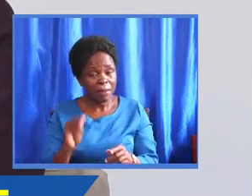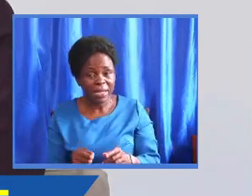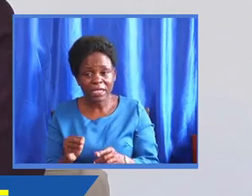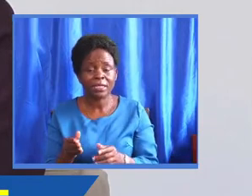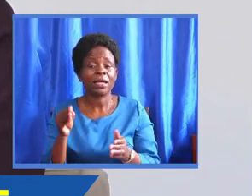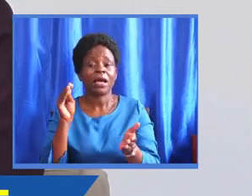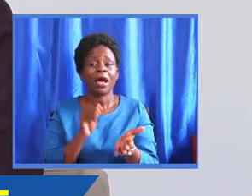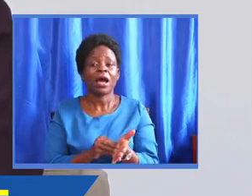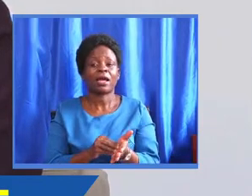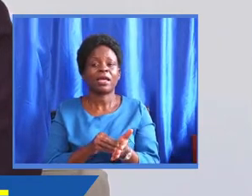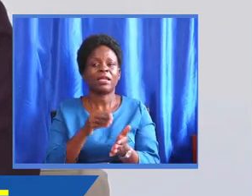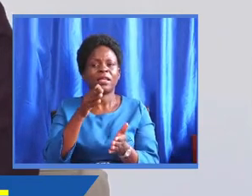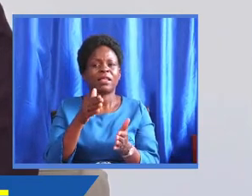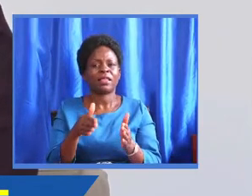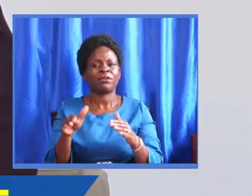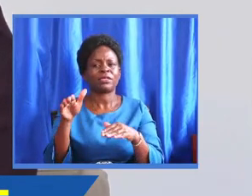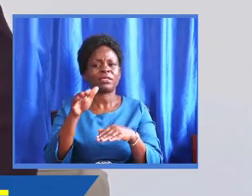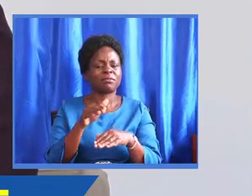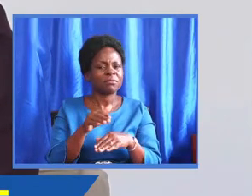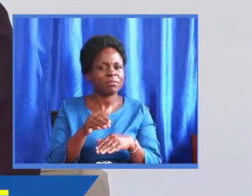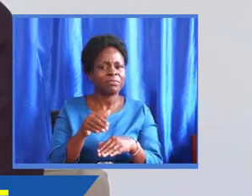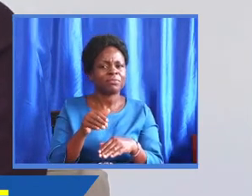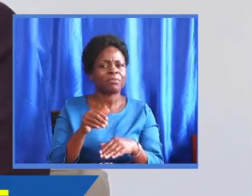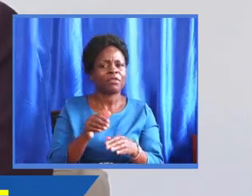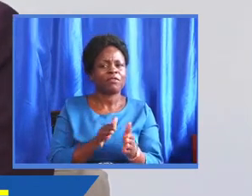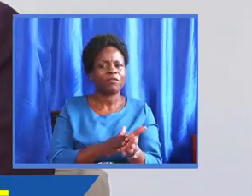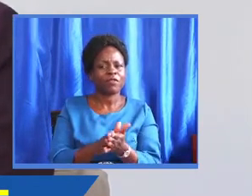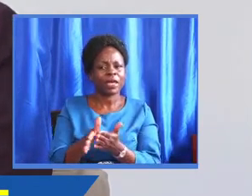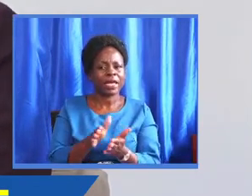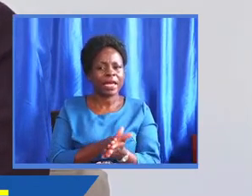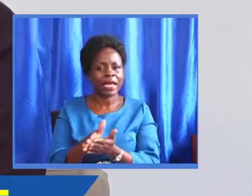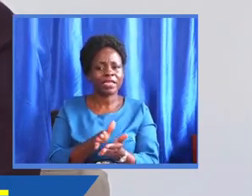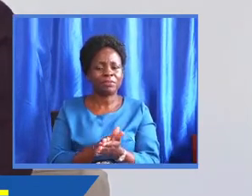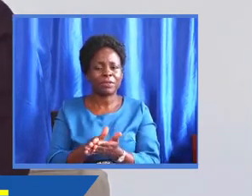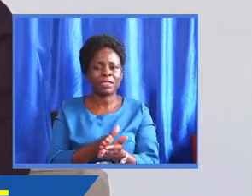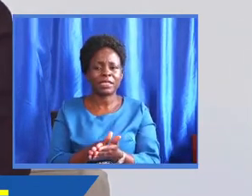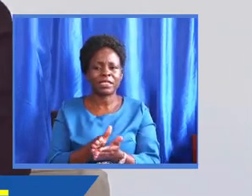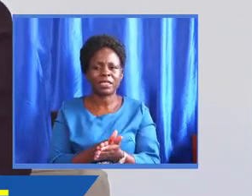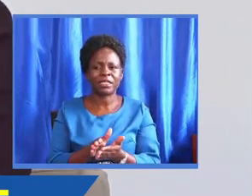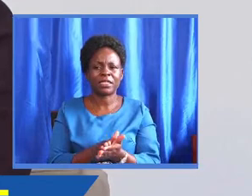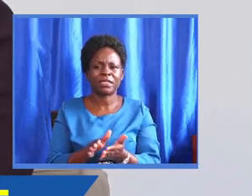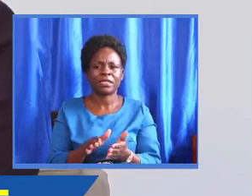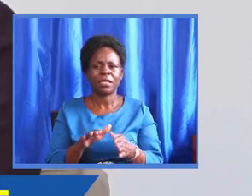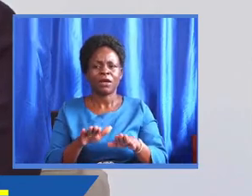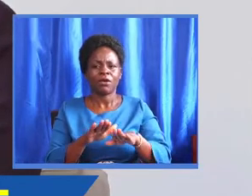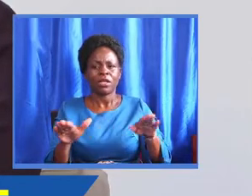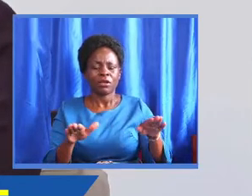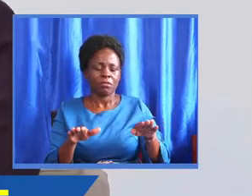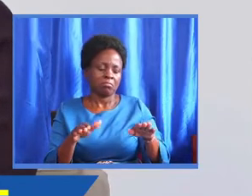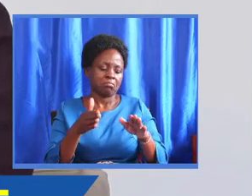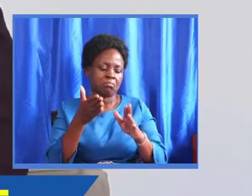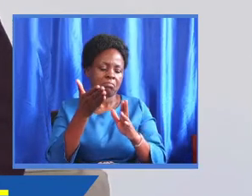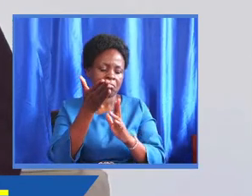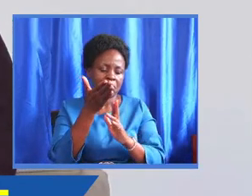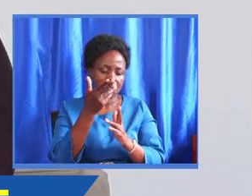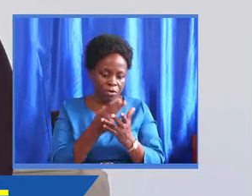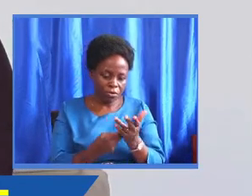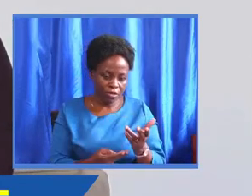there is a cap for the expenses that has been now considered. So it's level ground for both individual